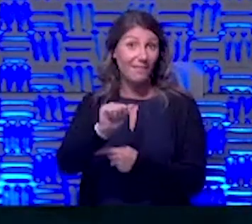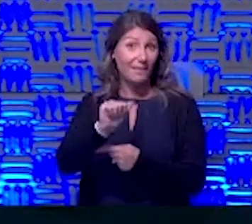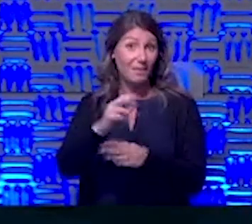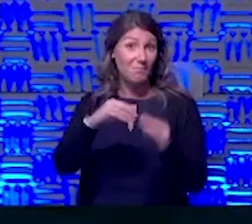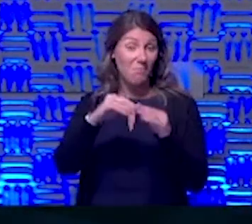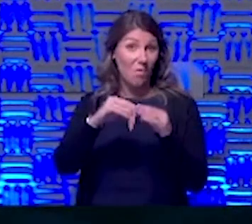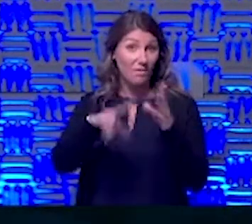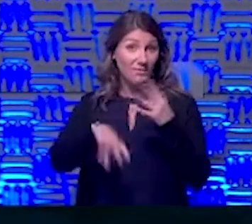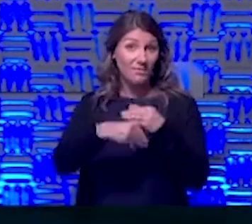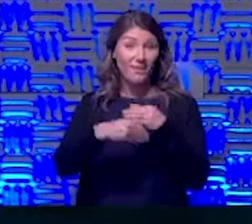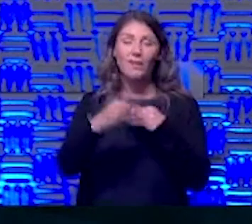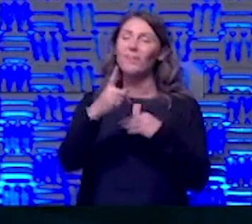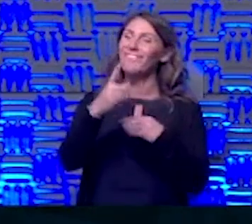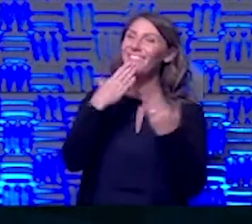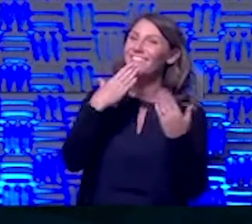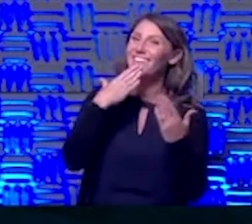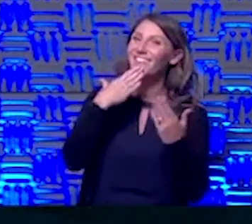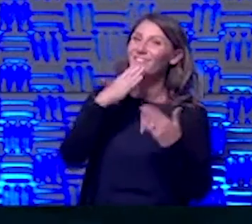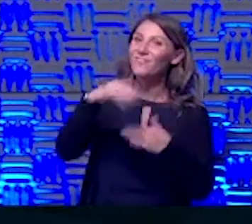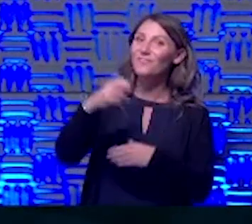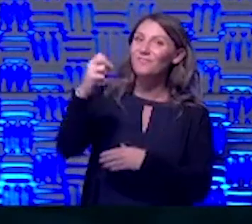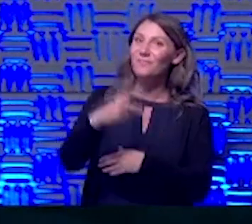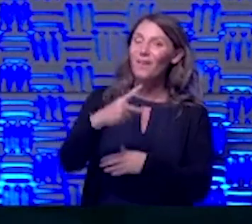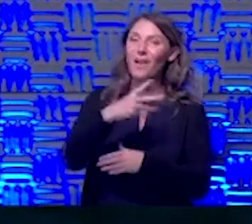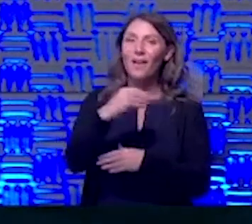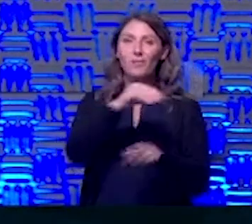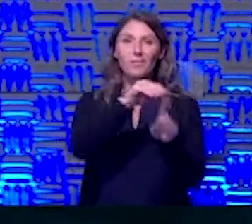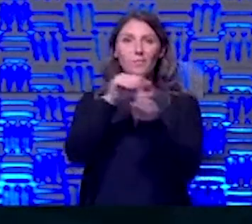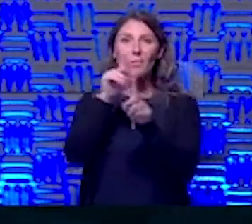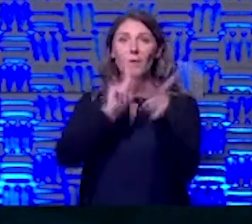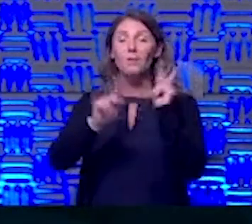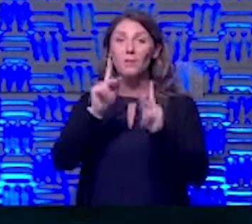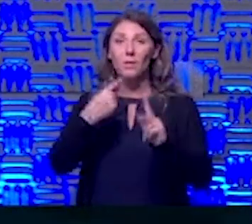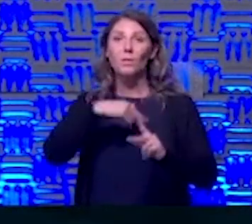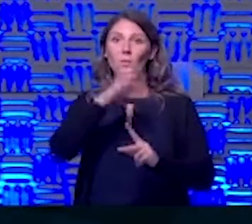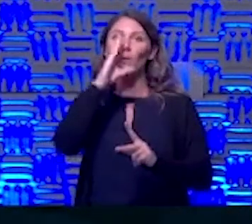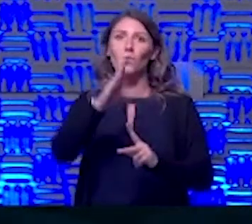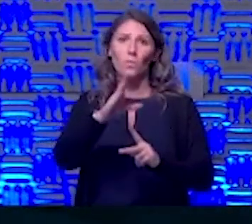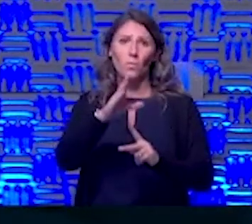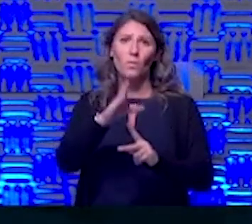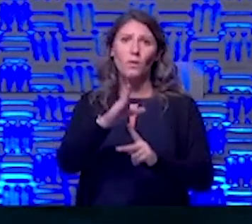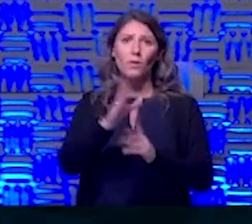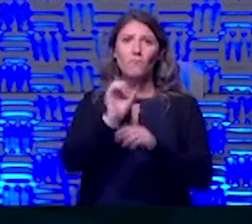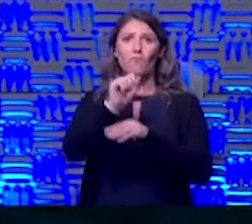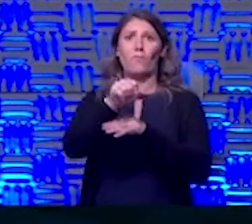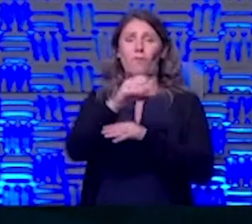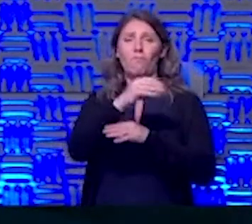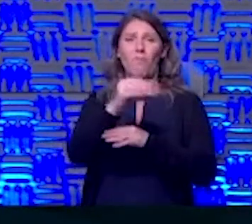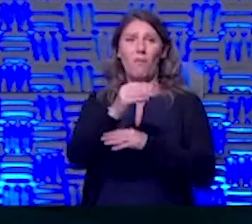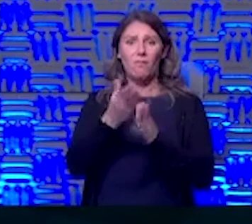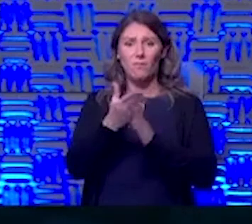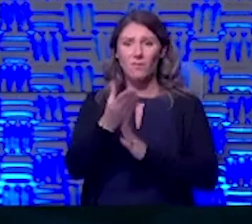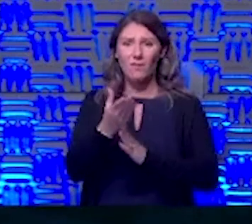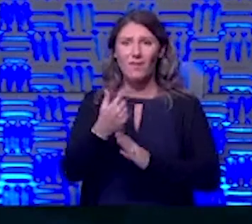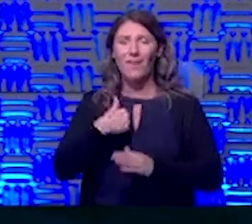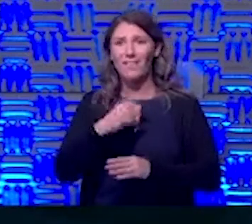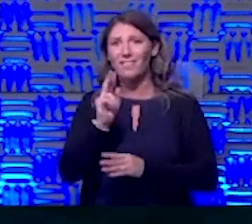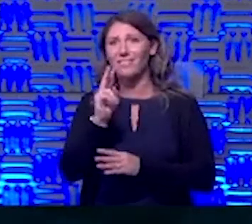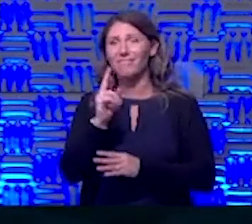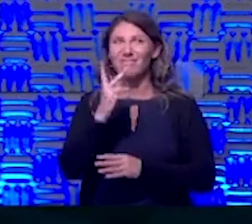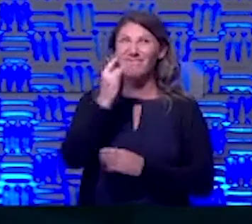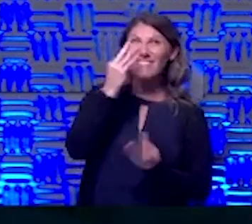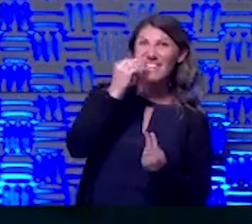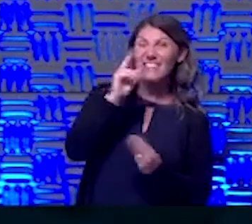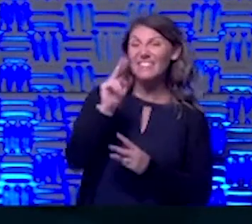thank you for inviting me back. And I just want to remind people that we will get through this. And I think we are probably in the second quarter. And I